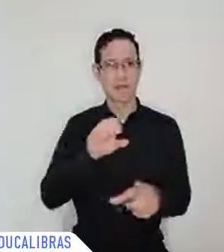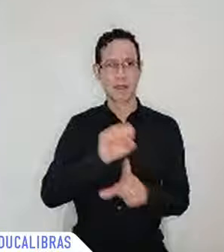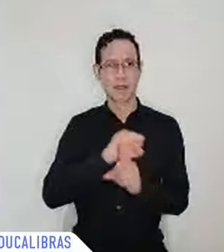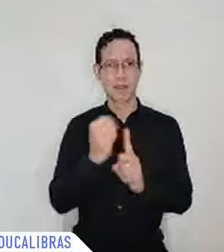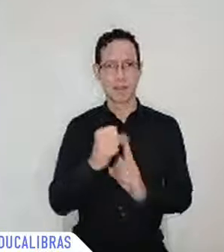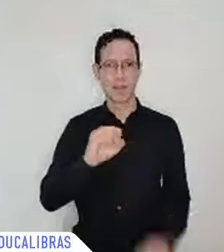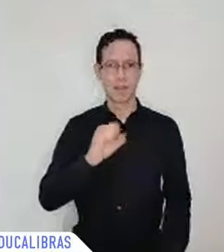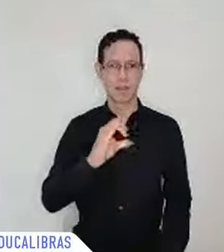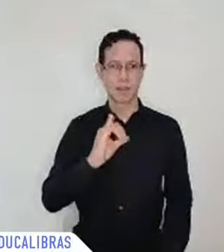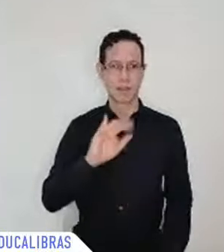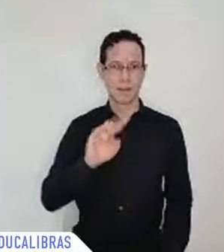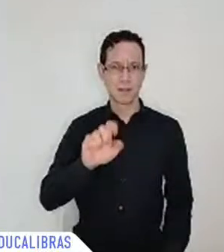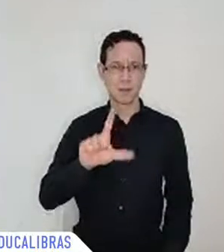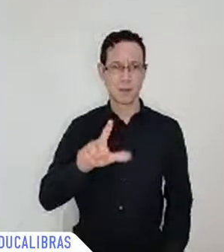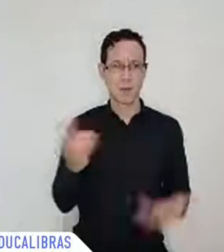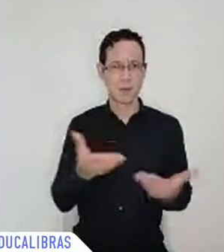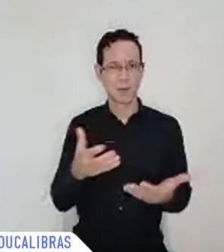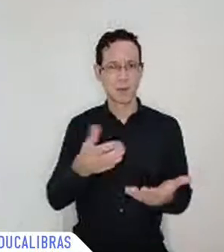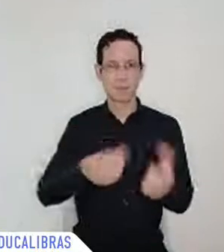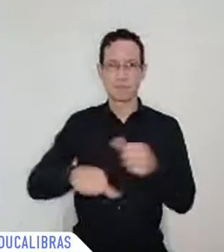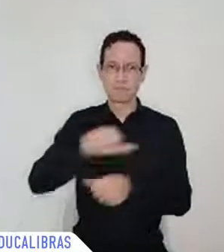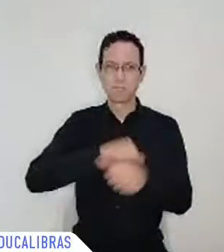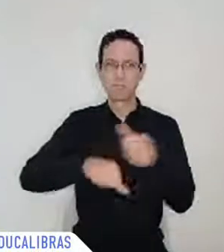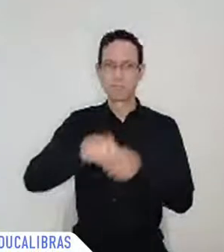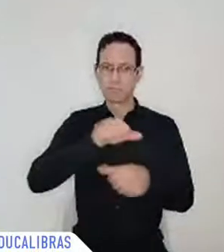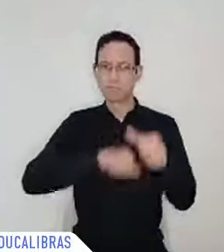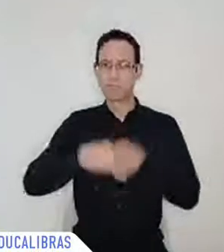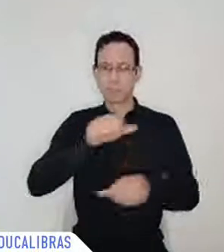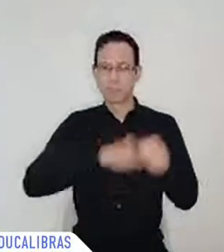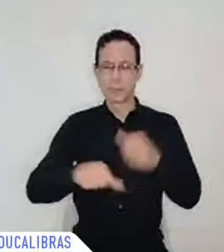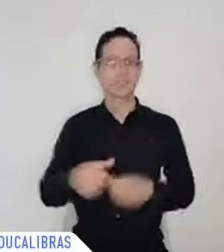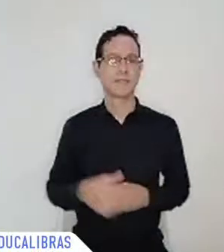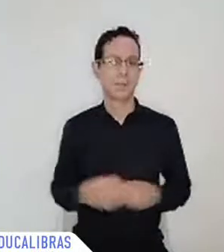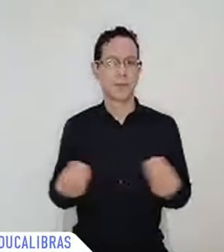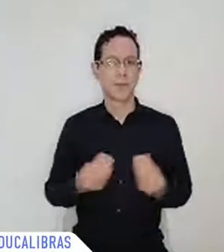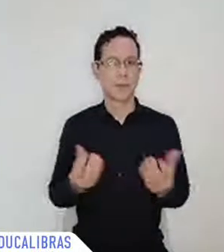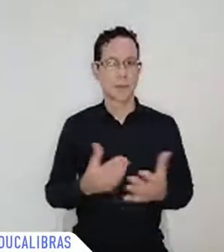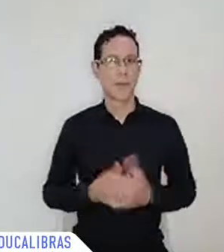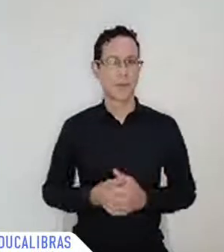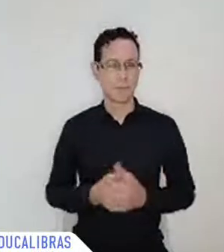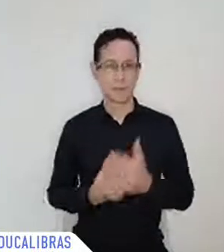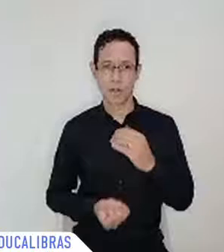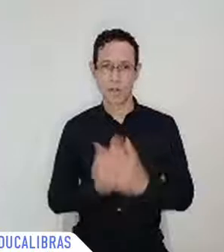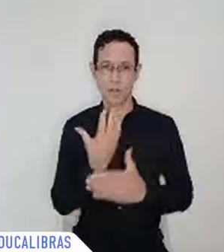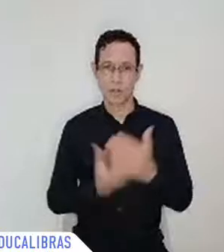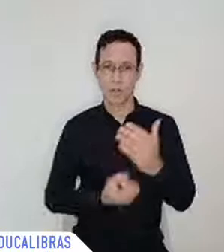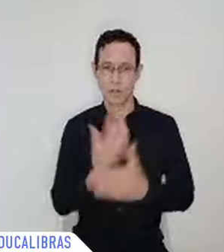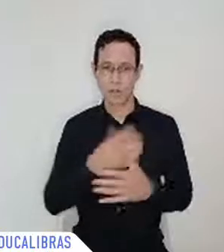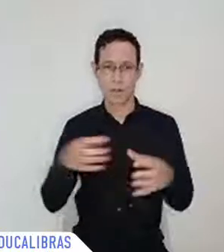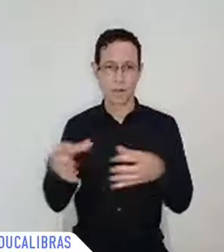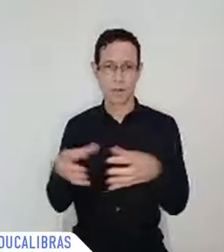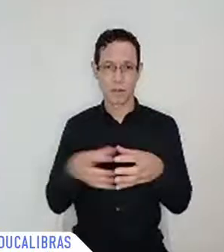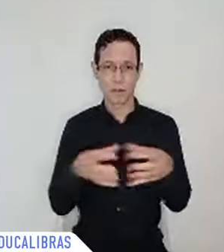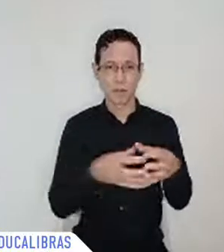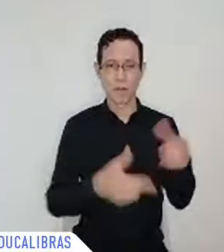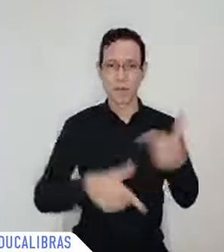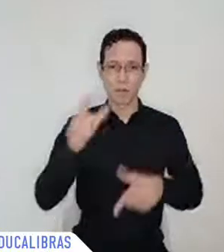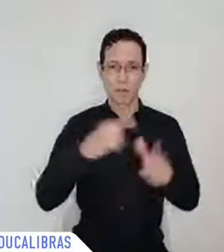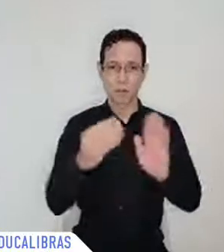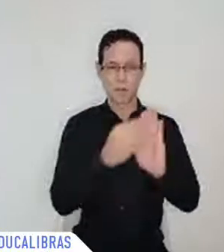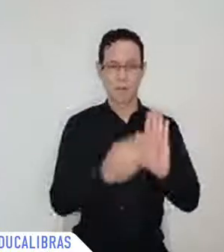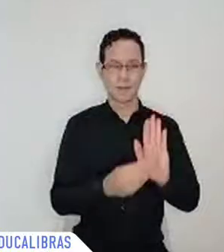democracy? Again, since the notion of civil society is being transformed lately with